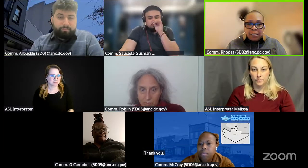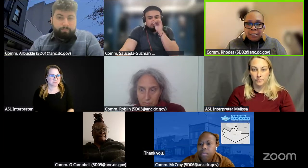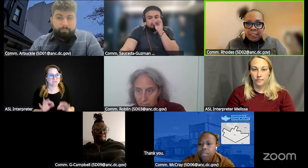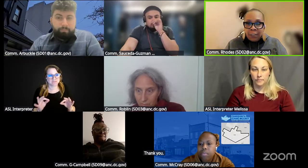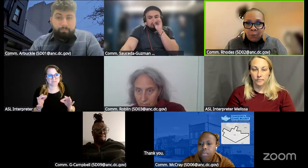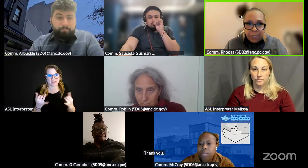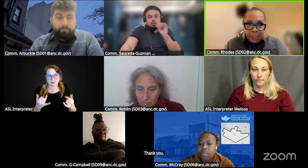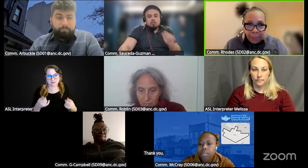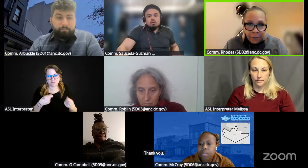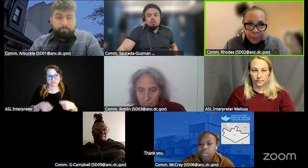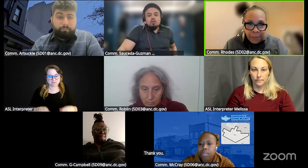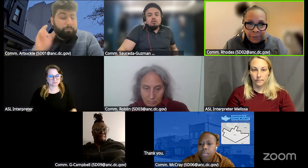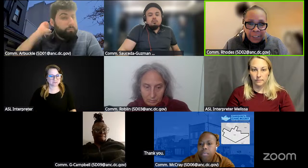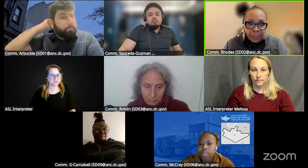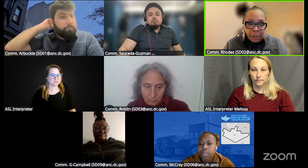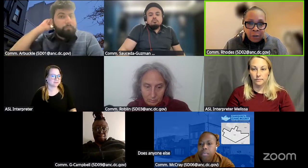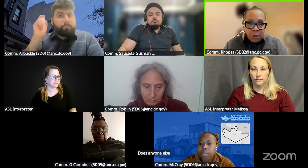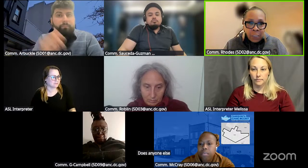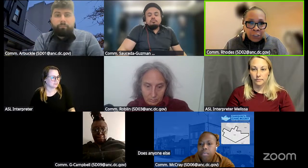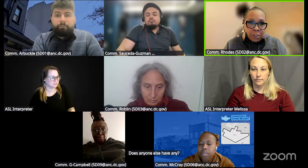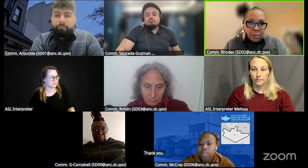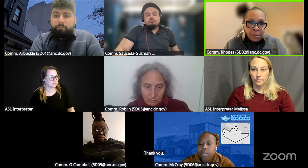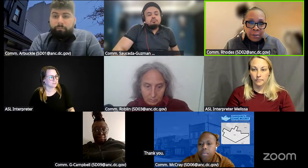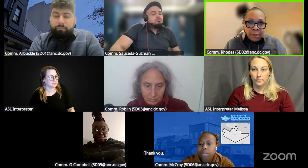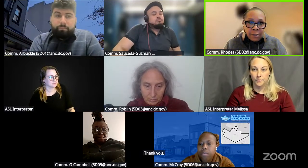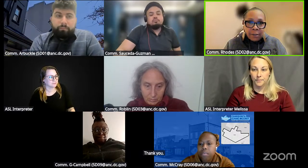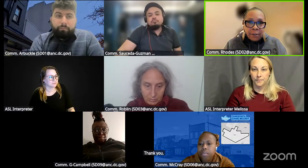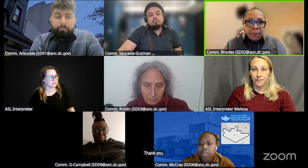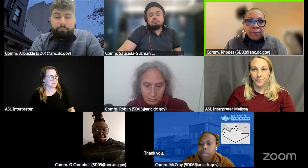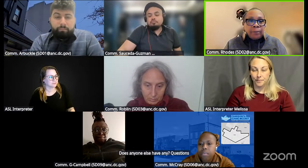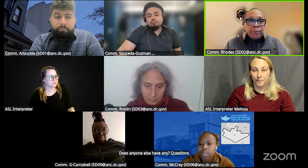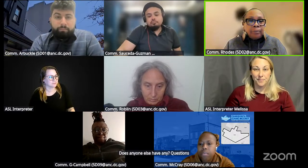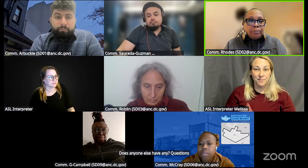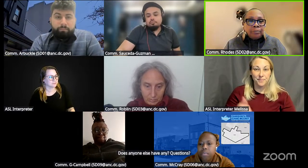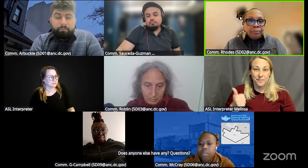Does anyone else have any questions?